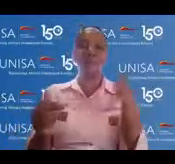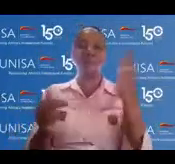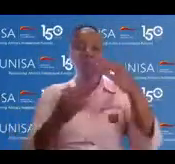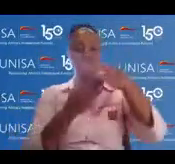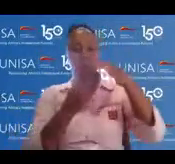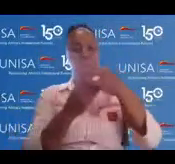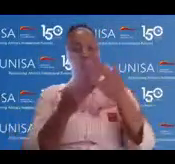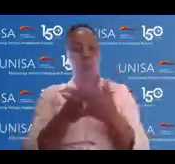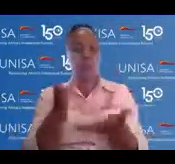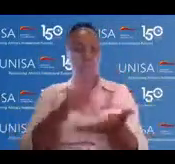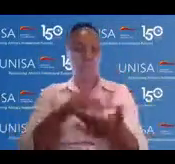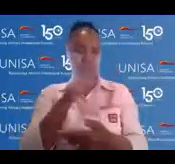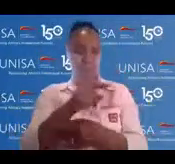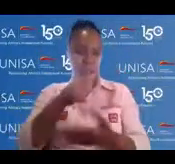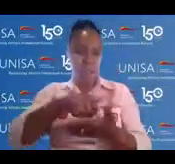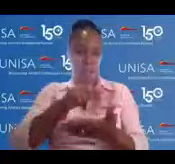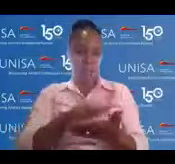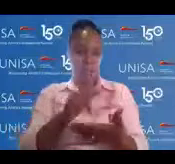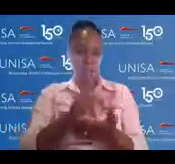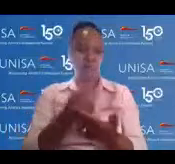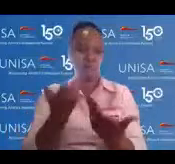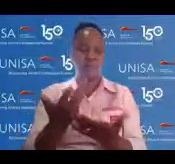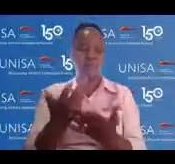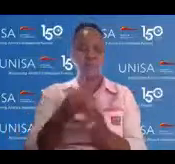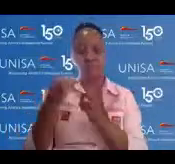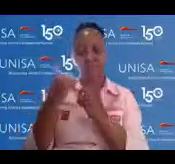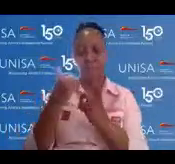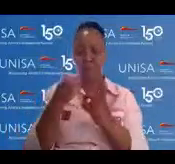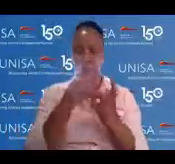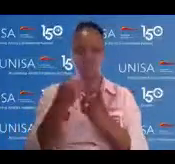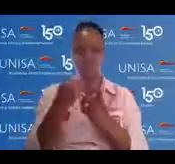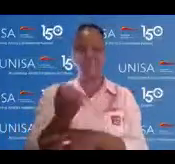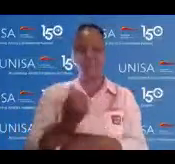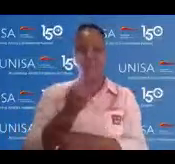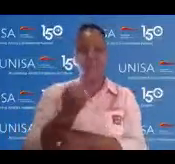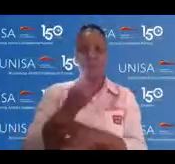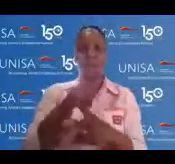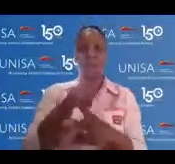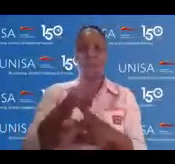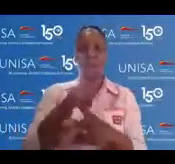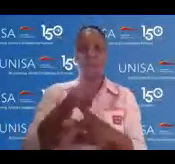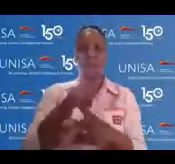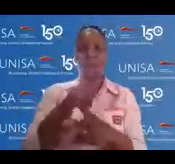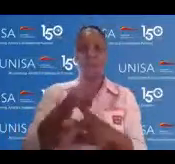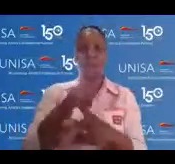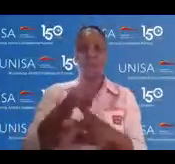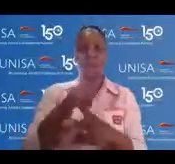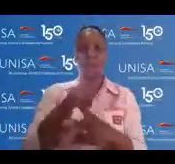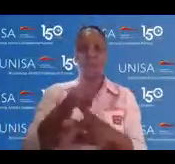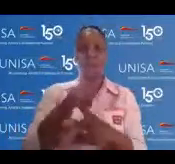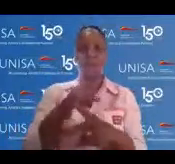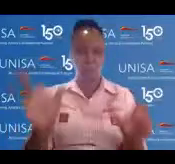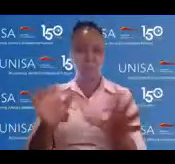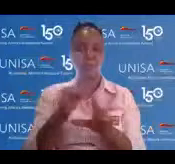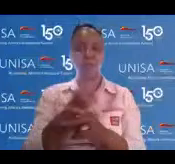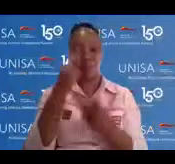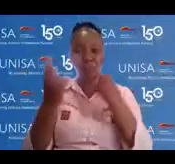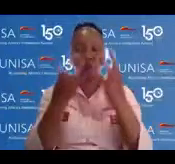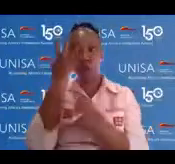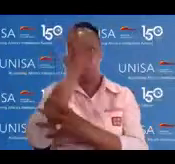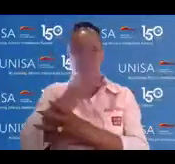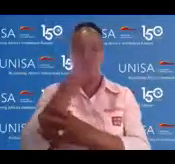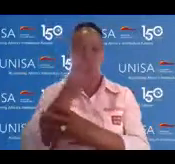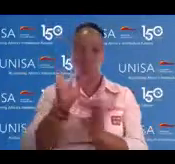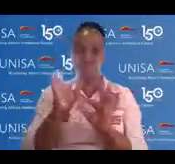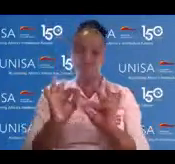to take a master selfie. So please make sure that that selfie is very clear and that we can see your facial features. So